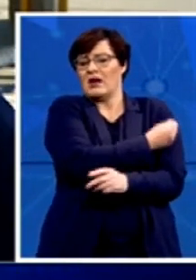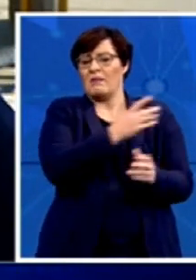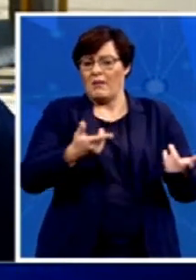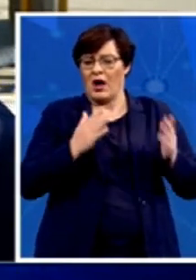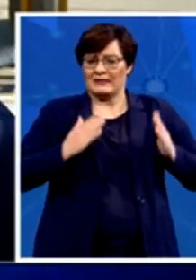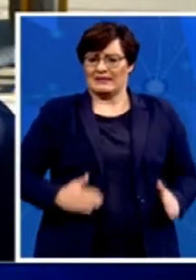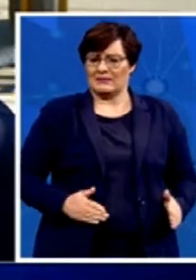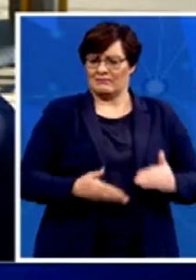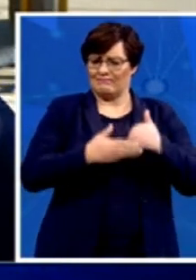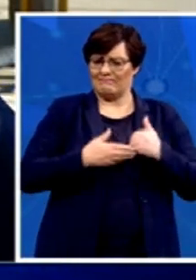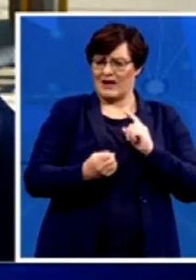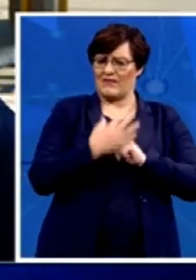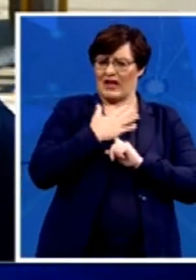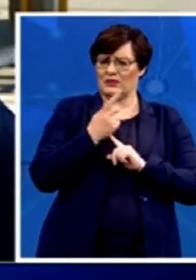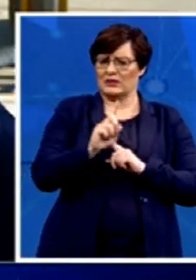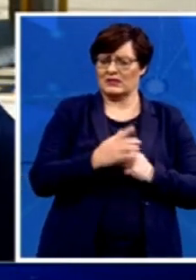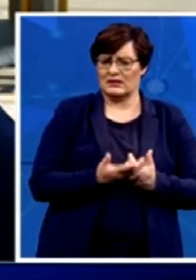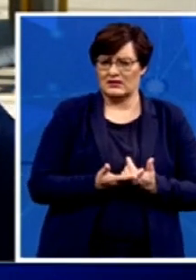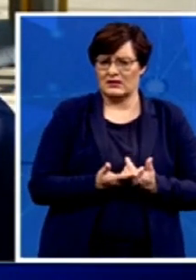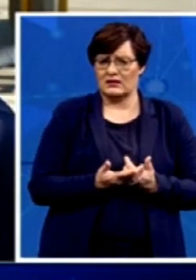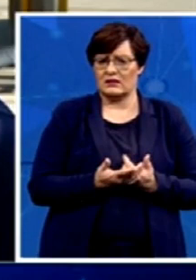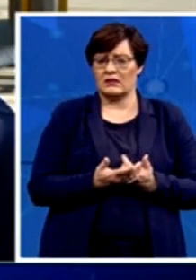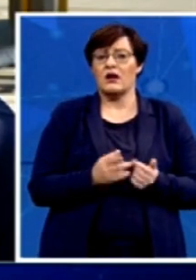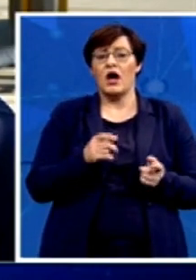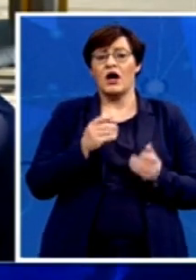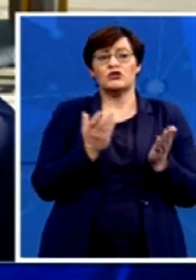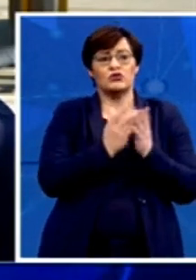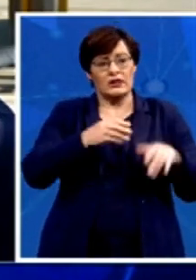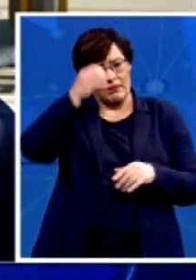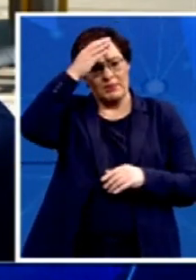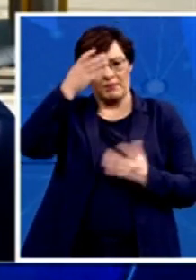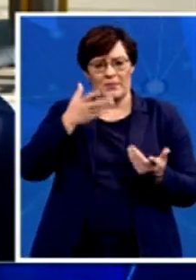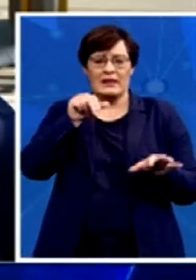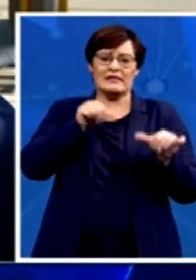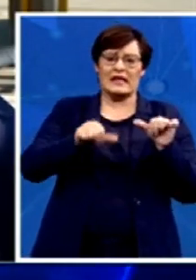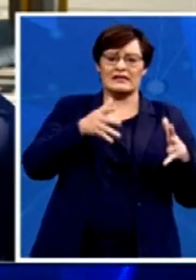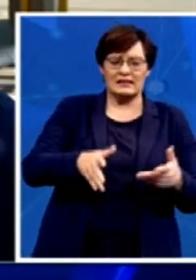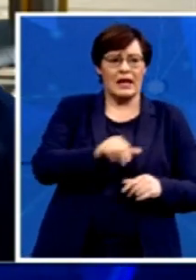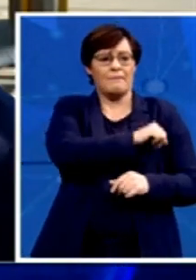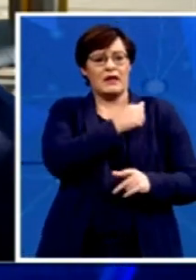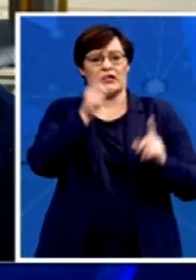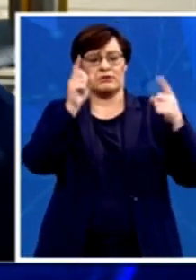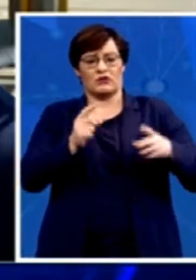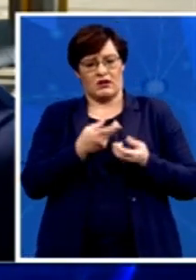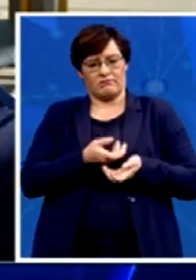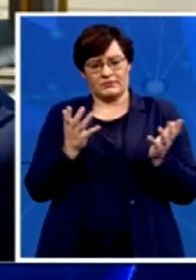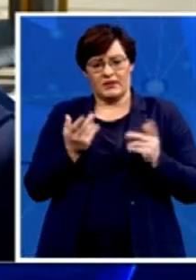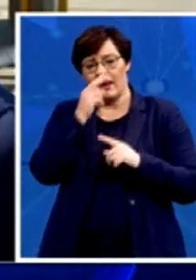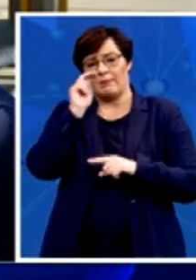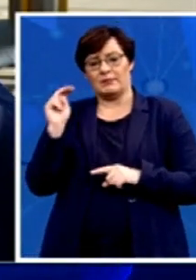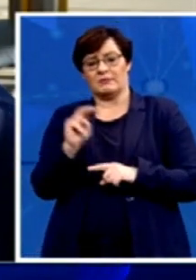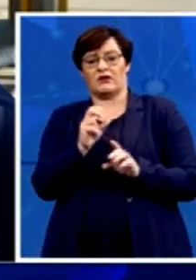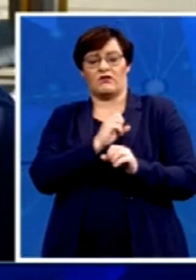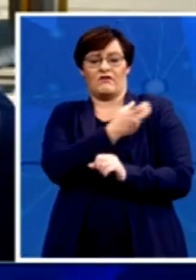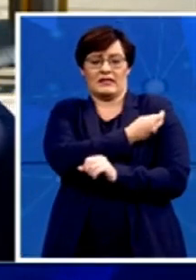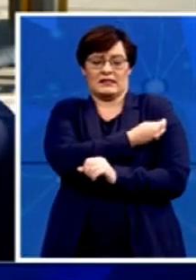think students are intellectuals. When scientists and medical specialists release perspectives on the vaccine, students study those perspectives